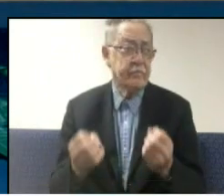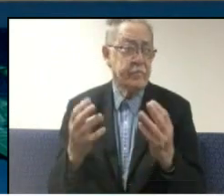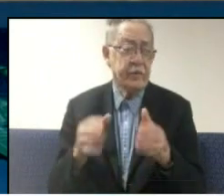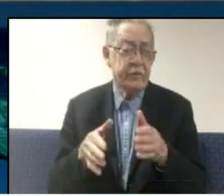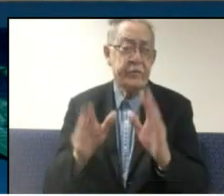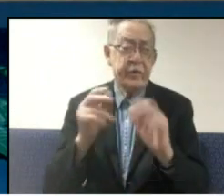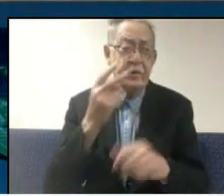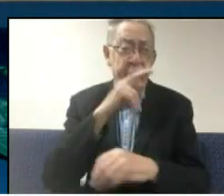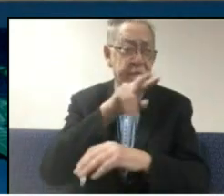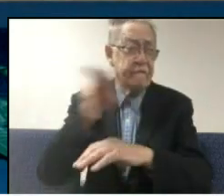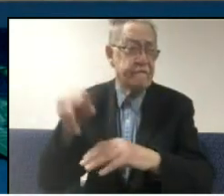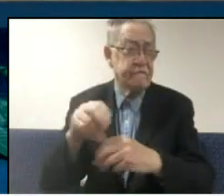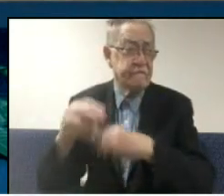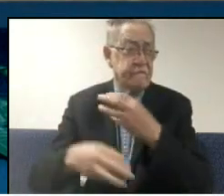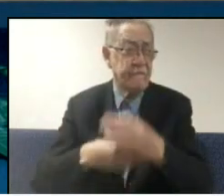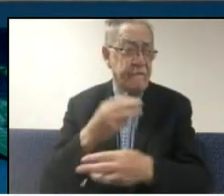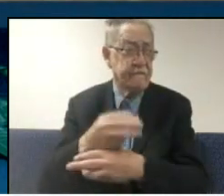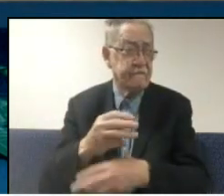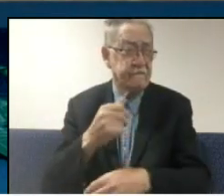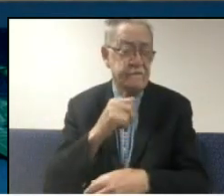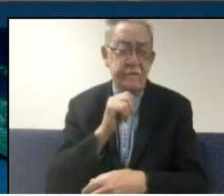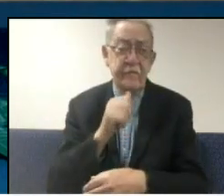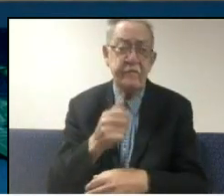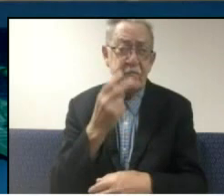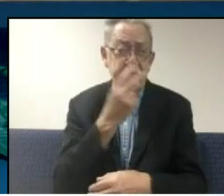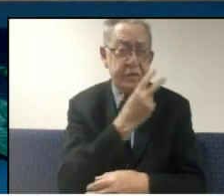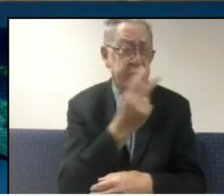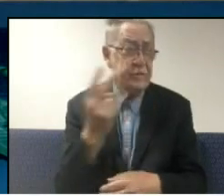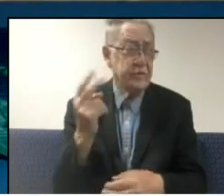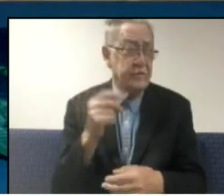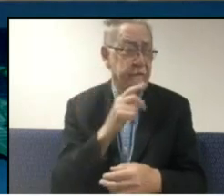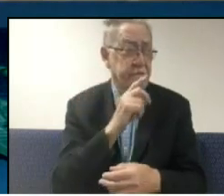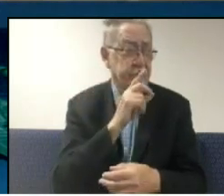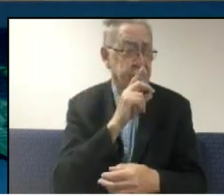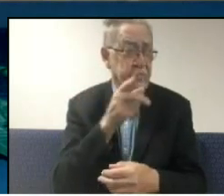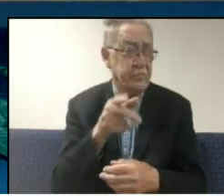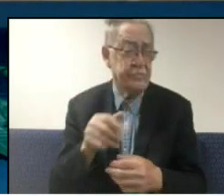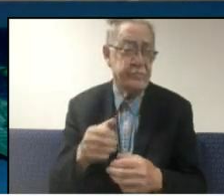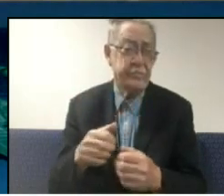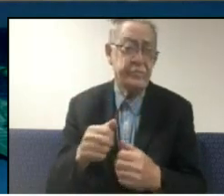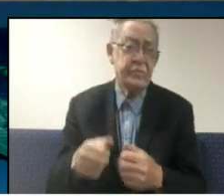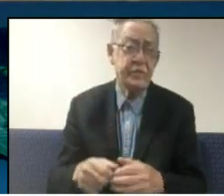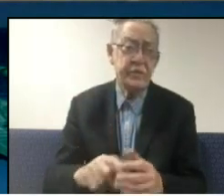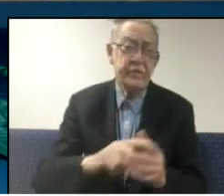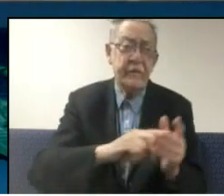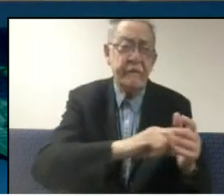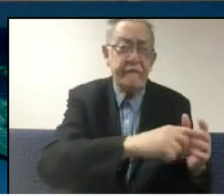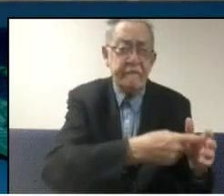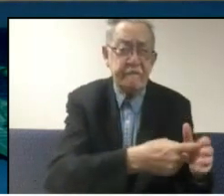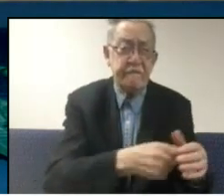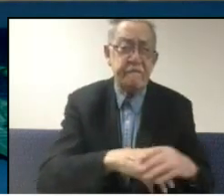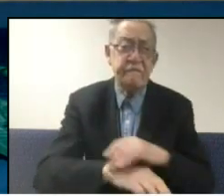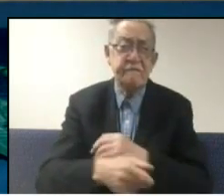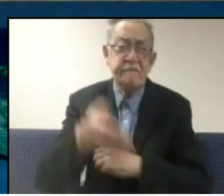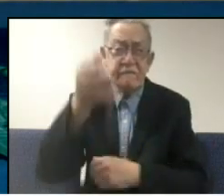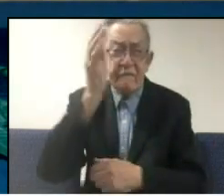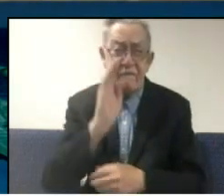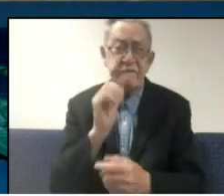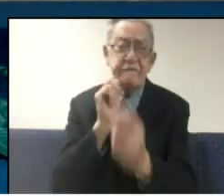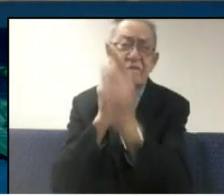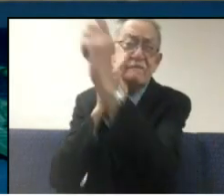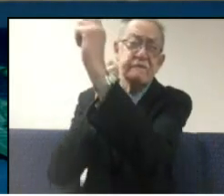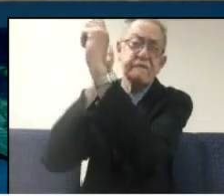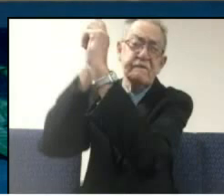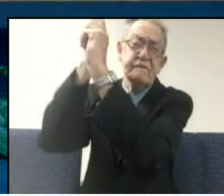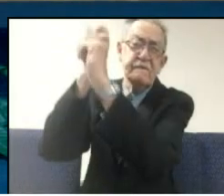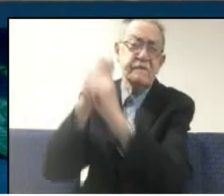world, and doesn't see it as the truth that has its origins in God Himself. And that's